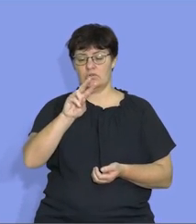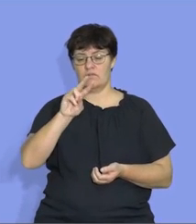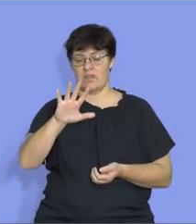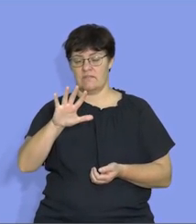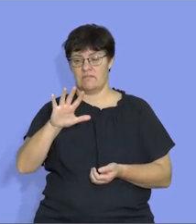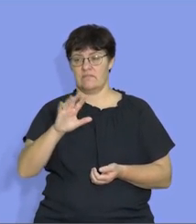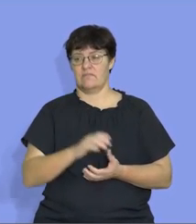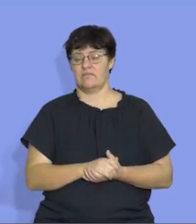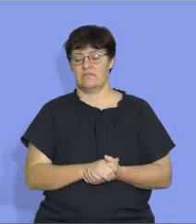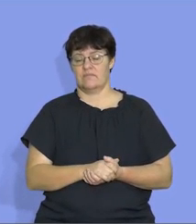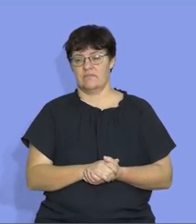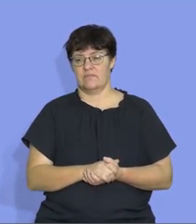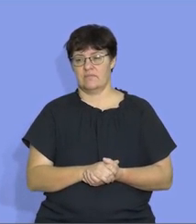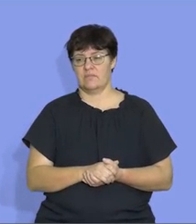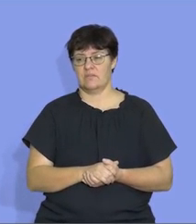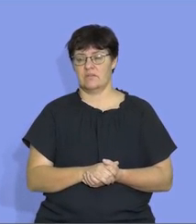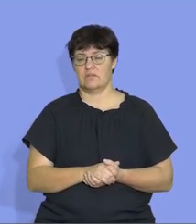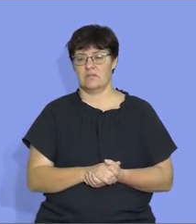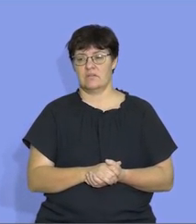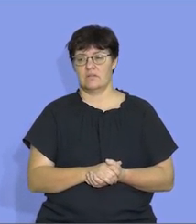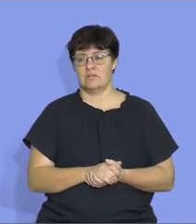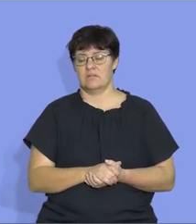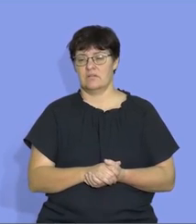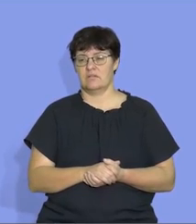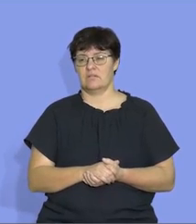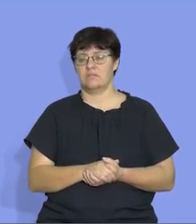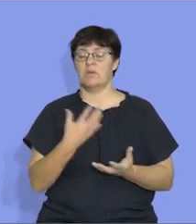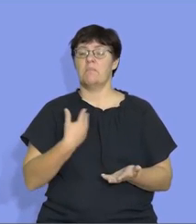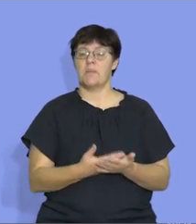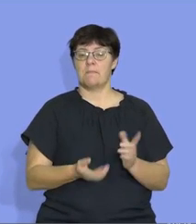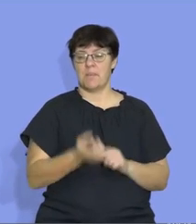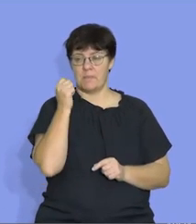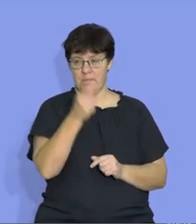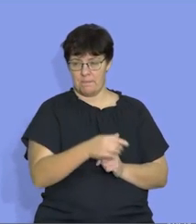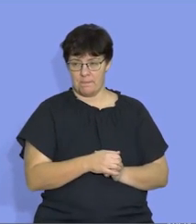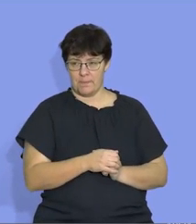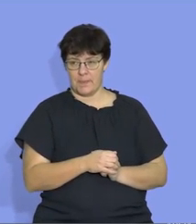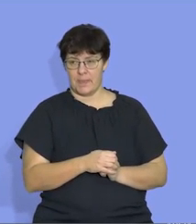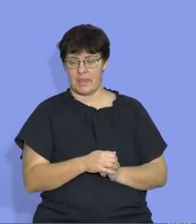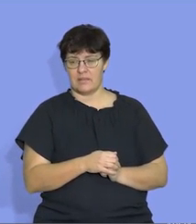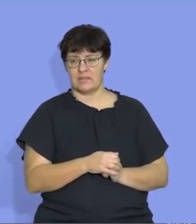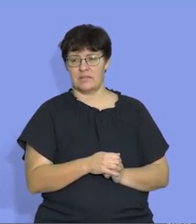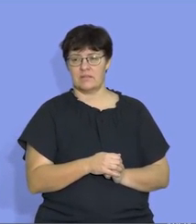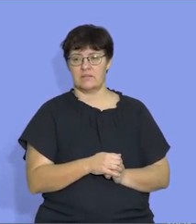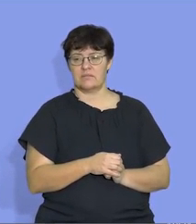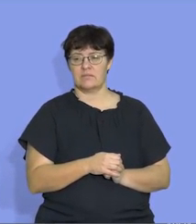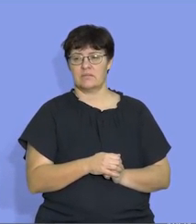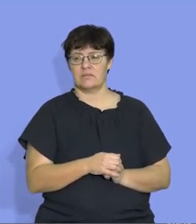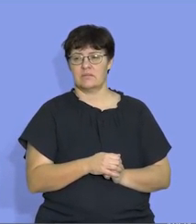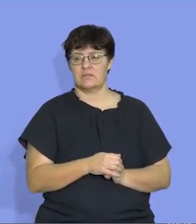0.025, okay? So we are able to determine that by saying,